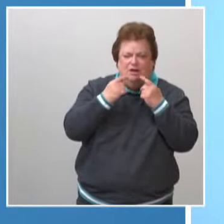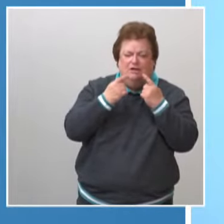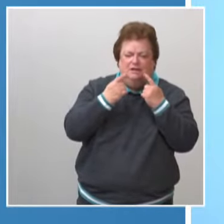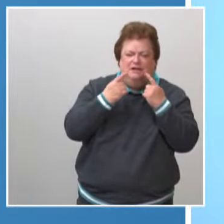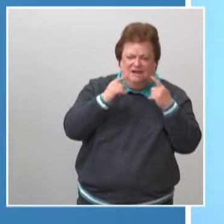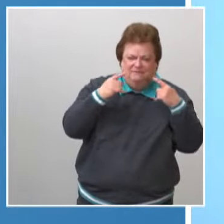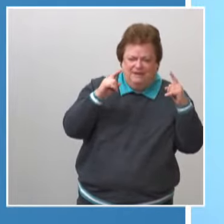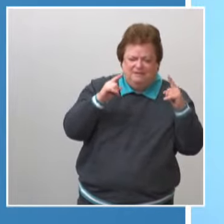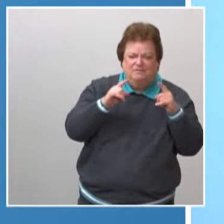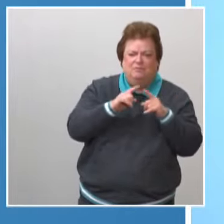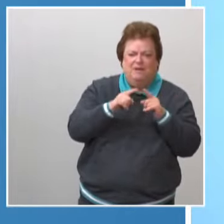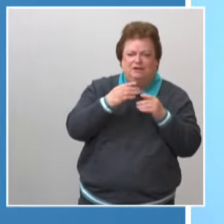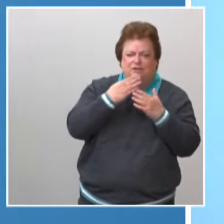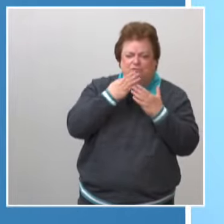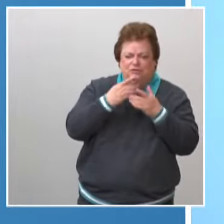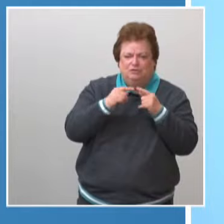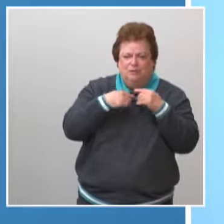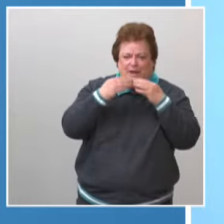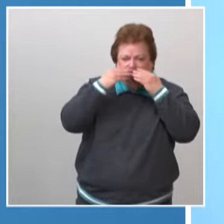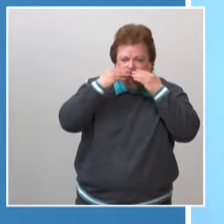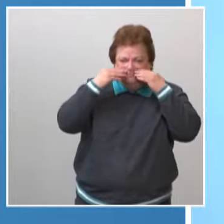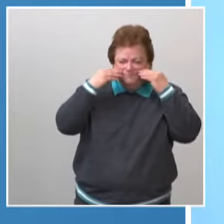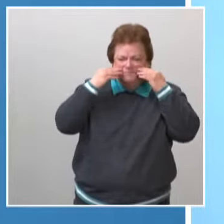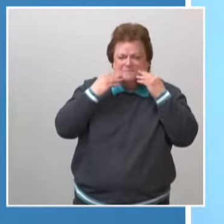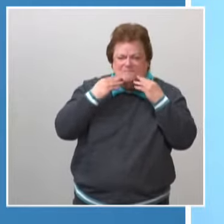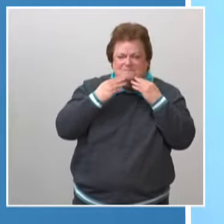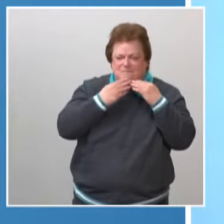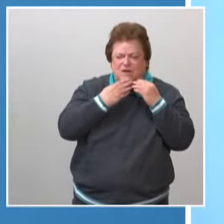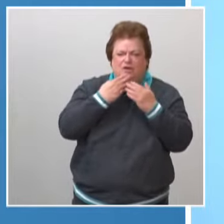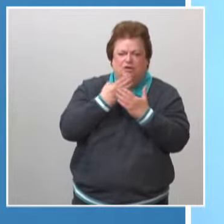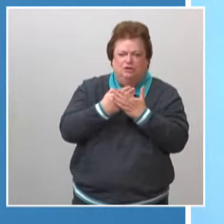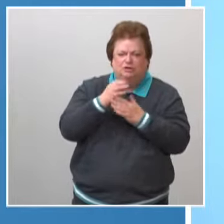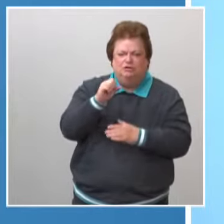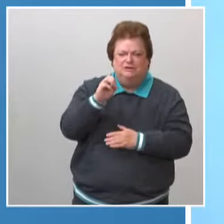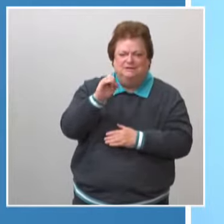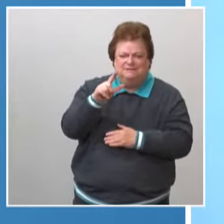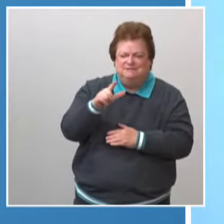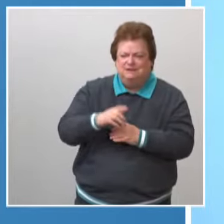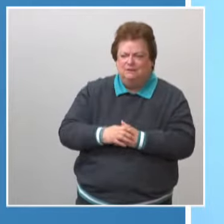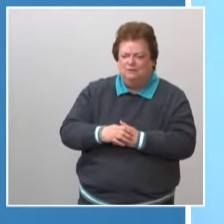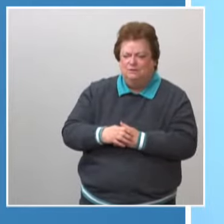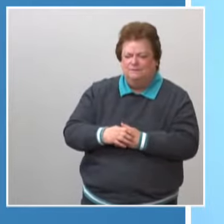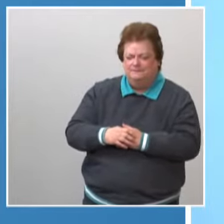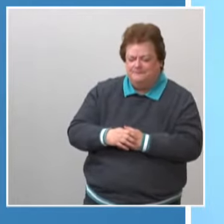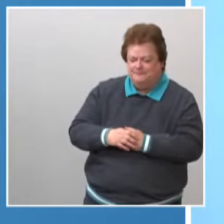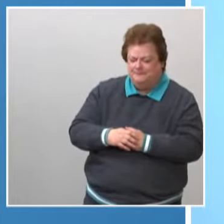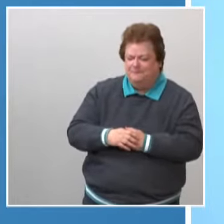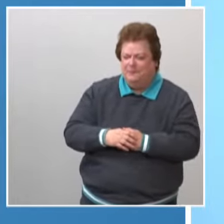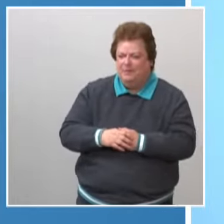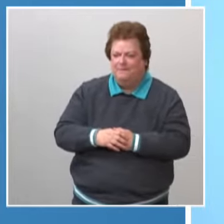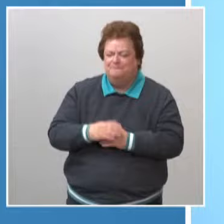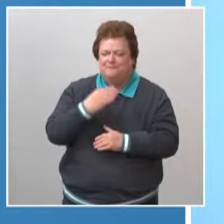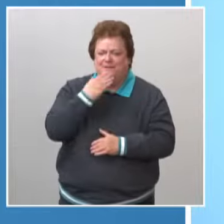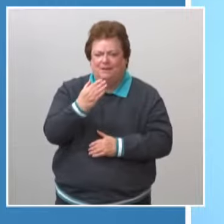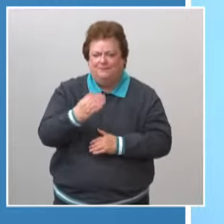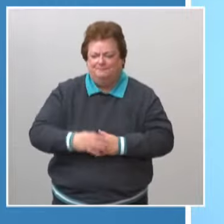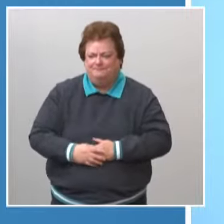And so we're very much encouraging all of our folks at Brine to really get that second mask going wherever they can. Thank